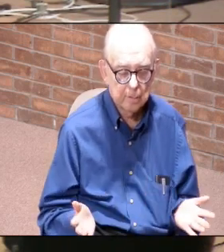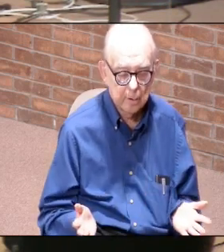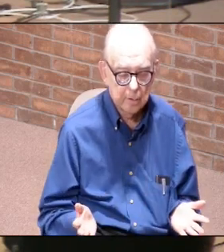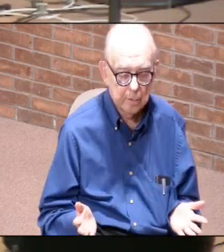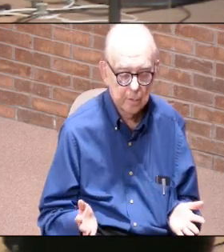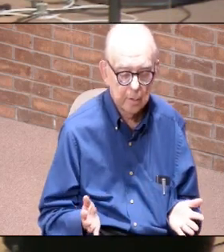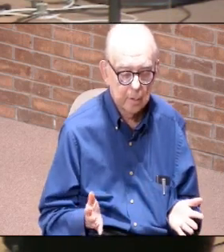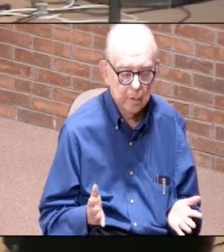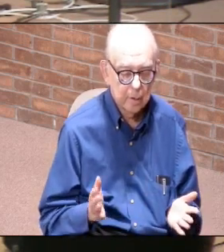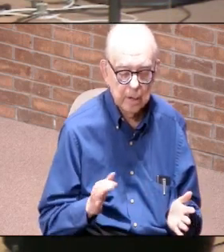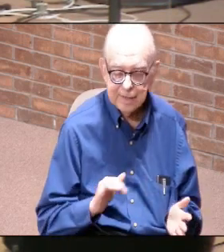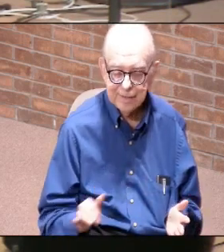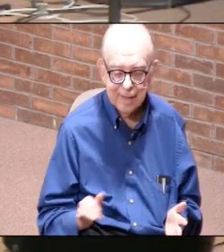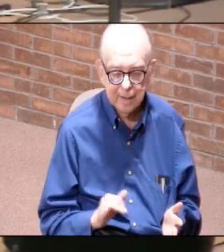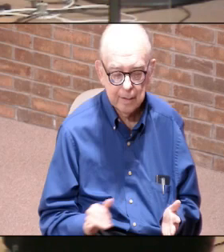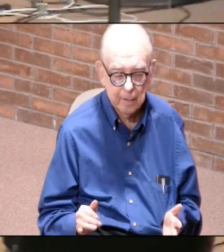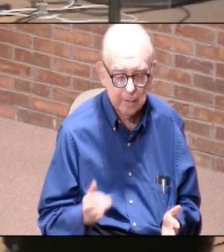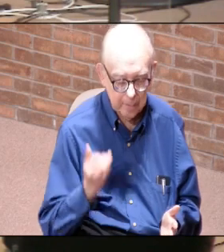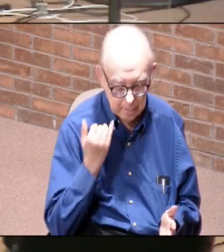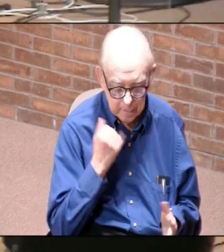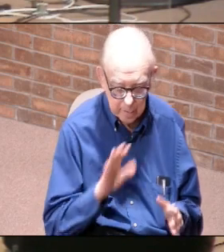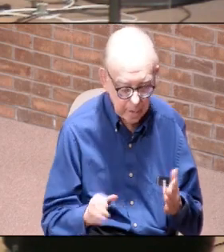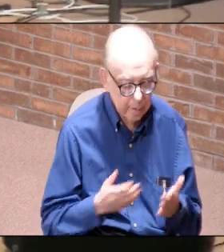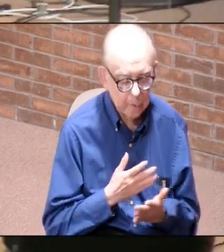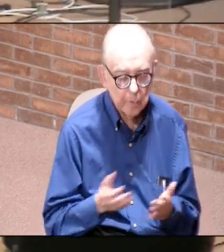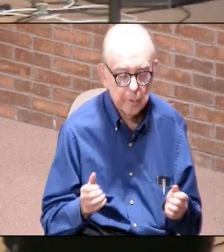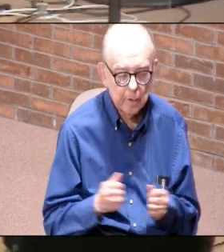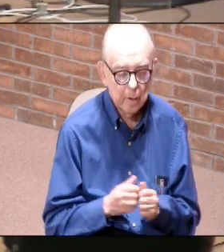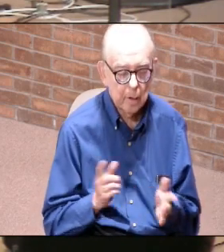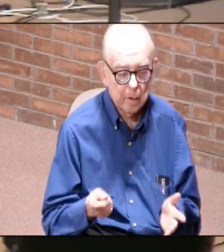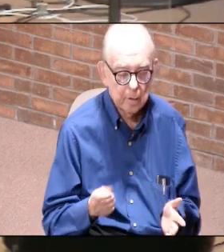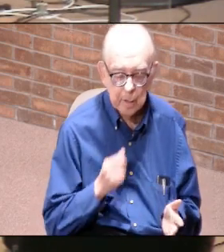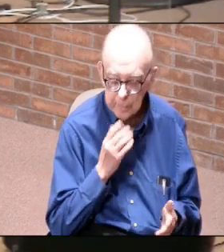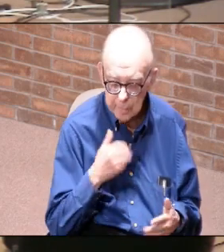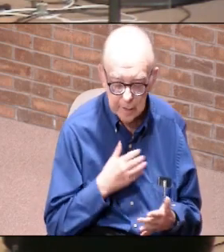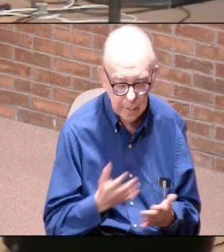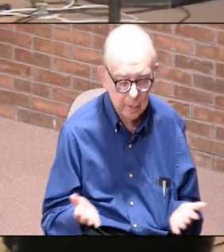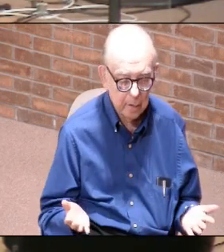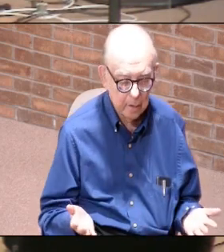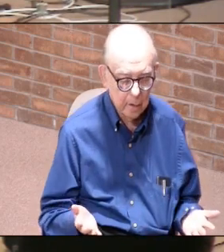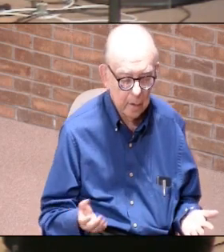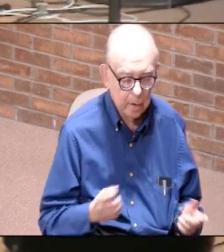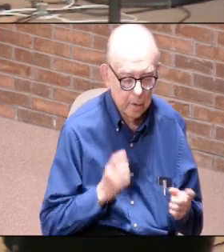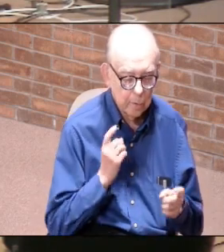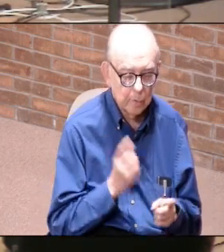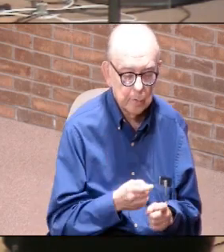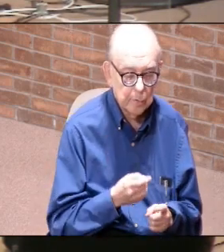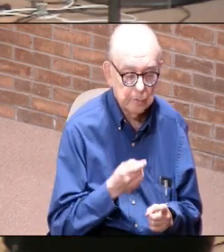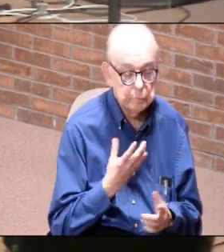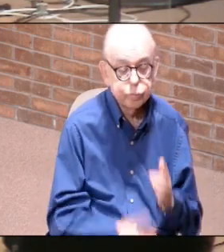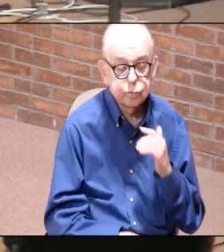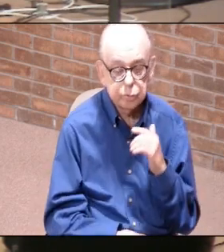The foundation remains, but if you don't do anything with it, you don't have anything, your rewards are gone.